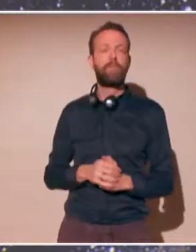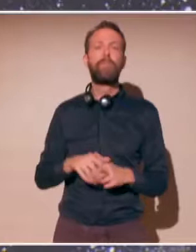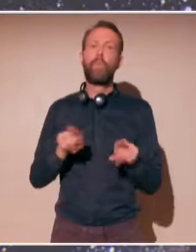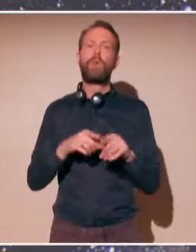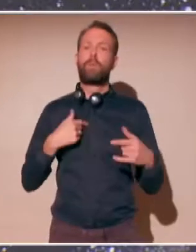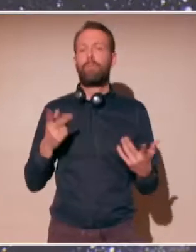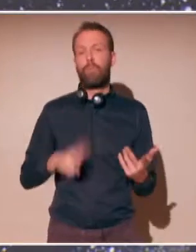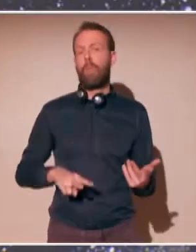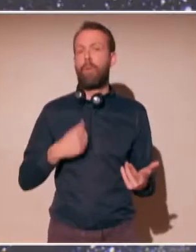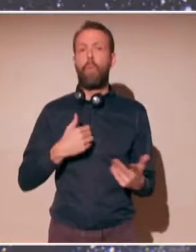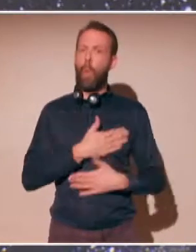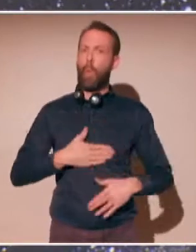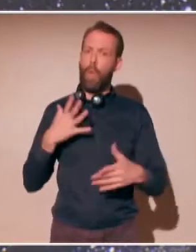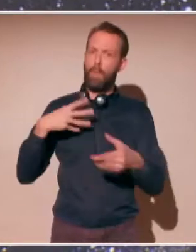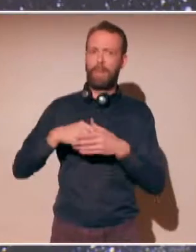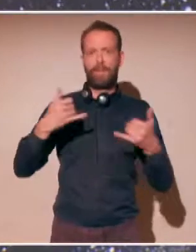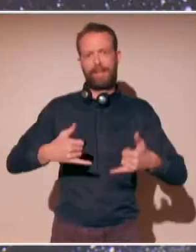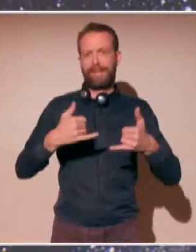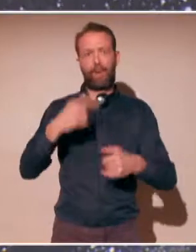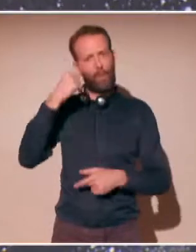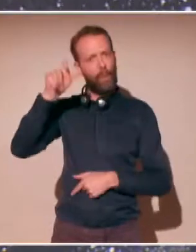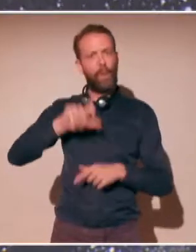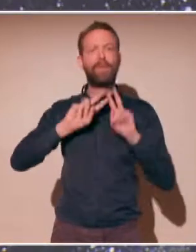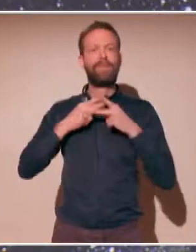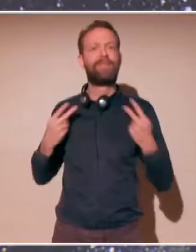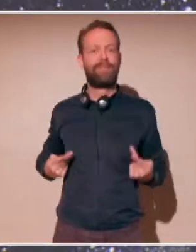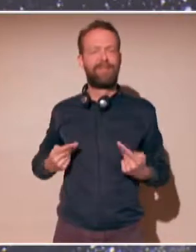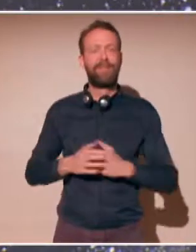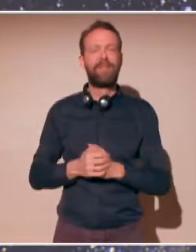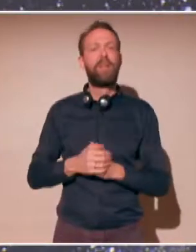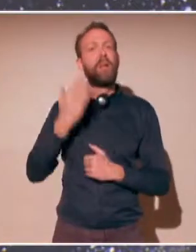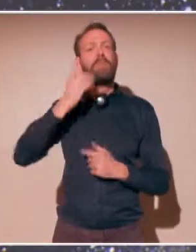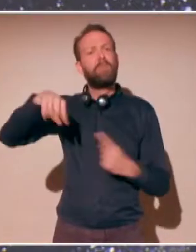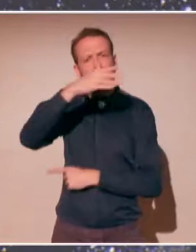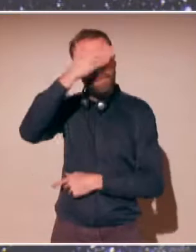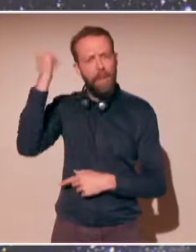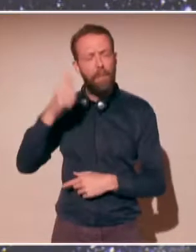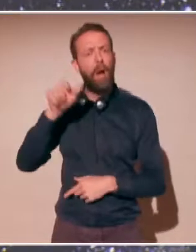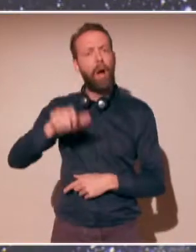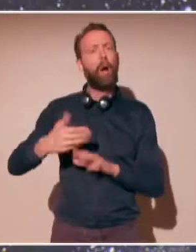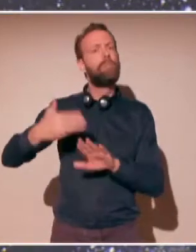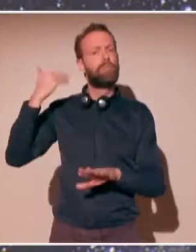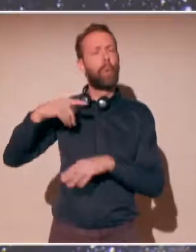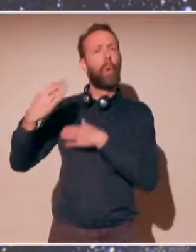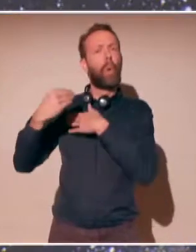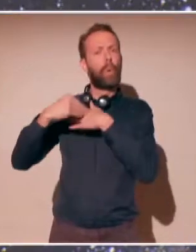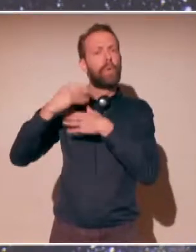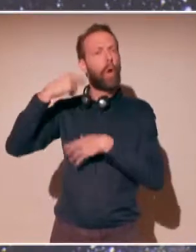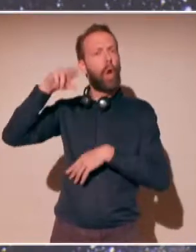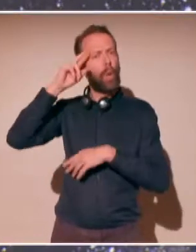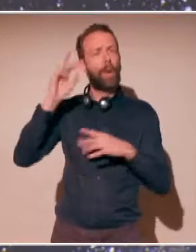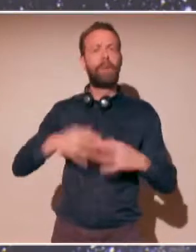in Europe. And I'm also very proud and happy to be here, thanks to Cédric Villani, because maybe you don't know, but